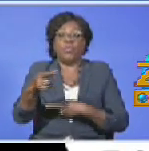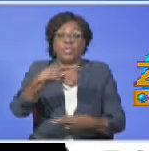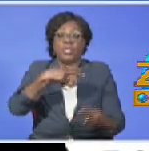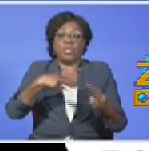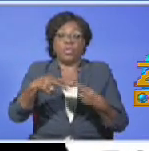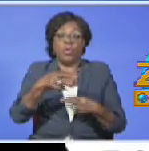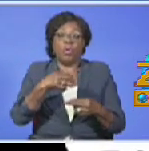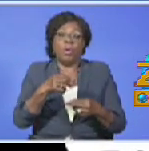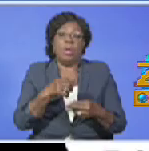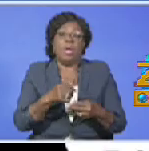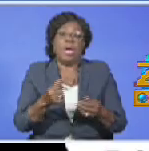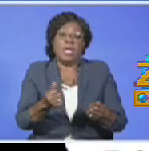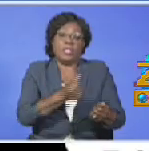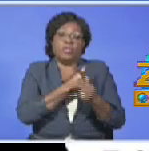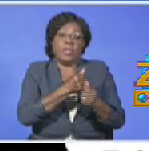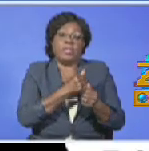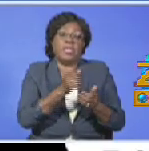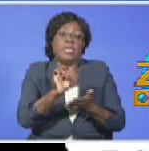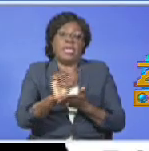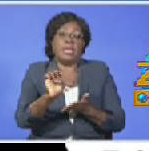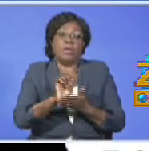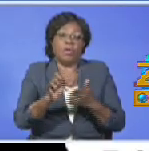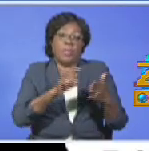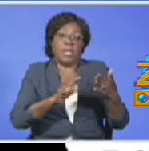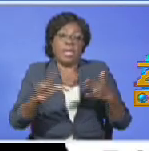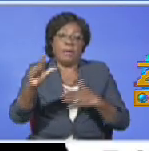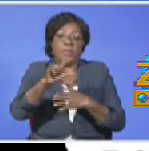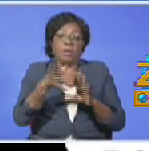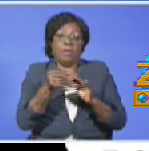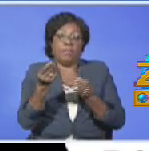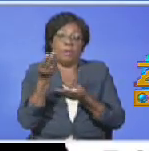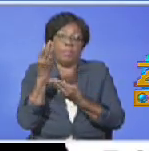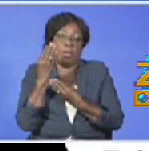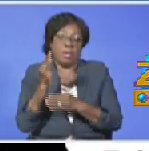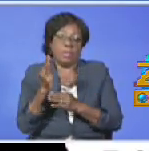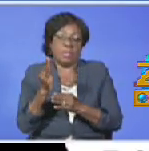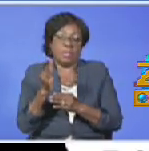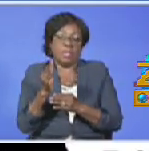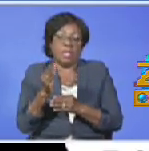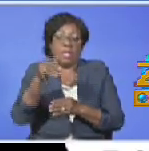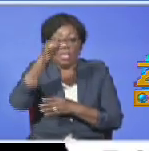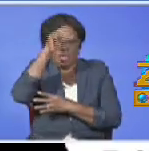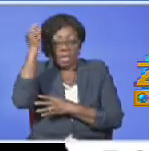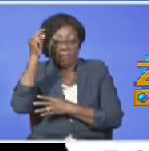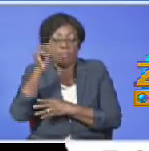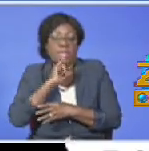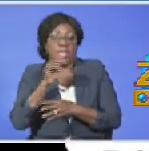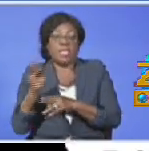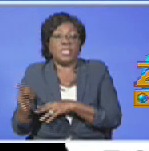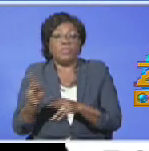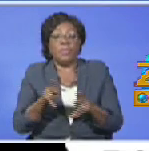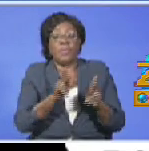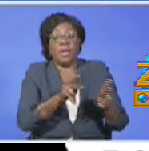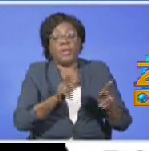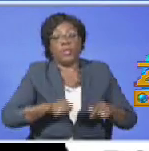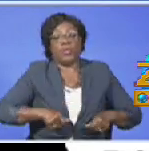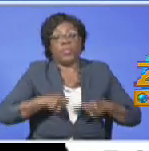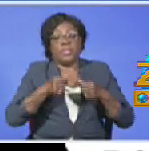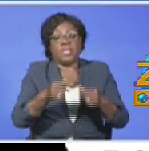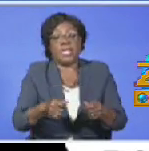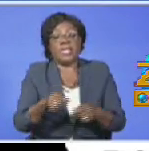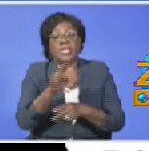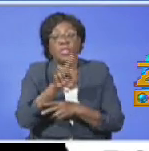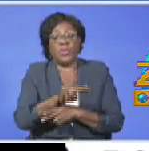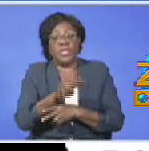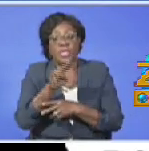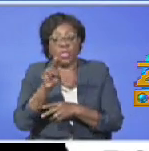economic output to pre-crisis levels, the statement says. The government, the statement goes on to say, is preparing to present its